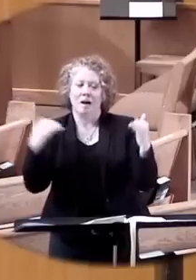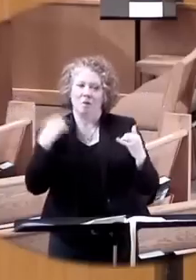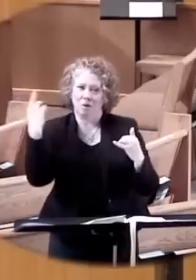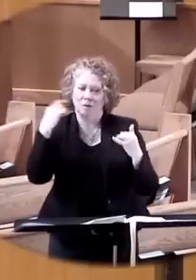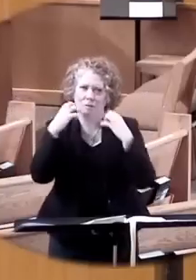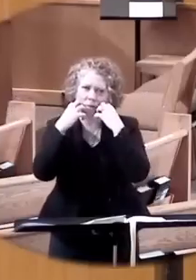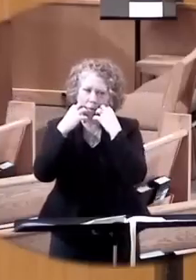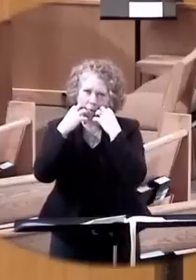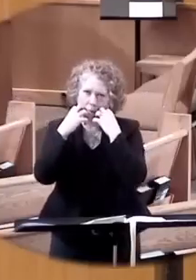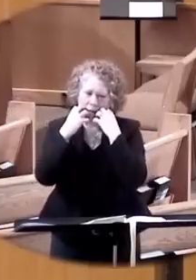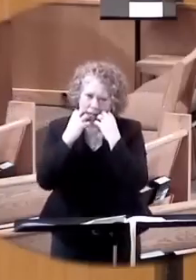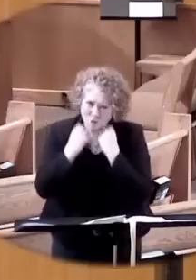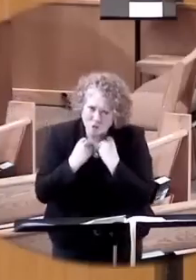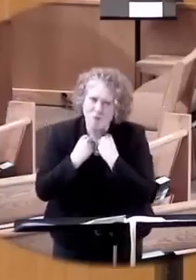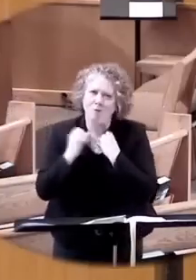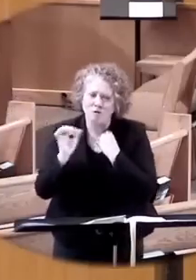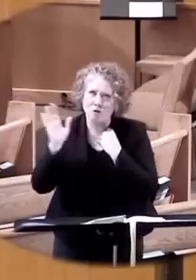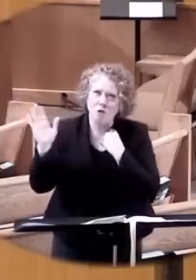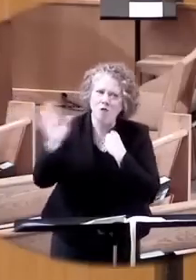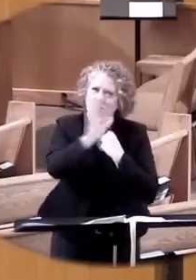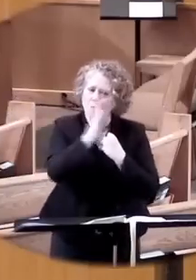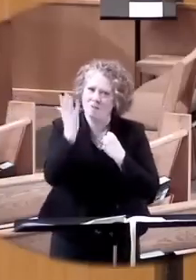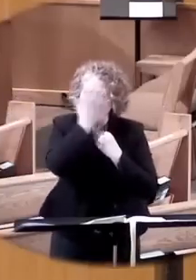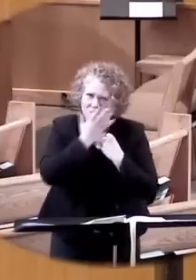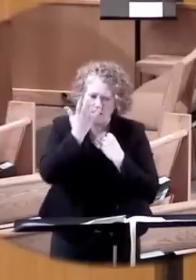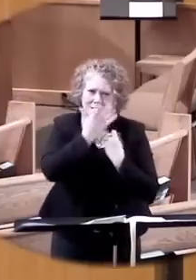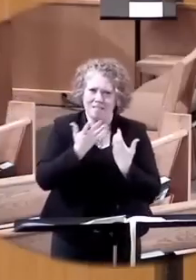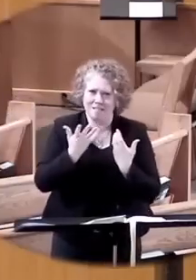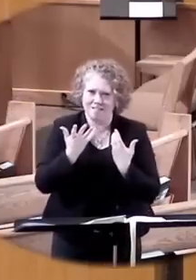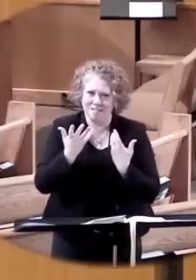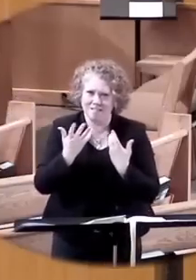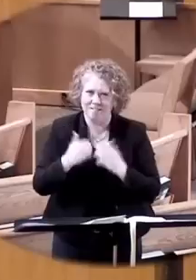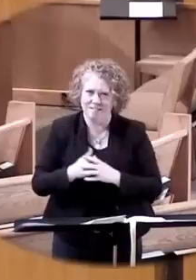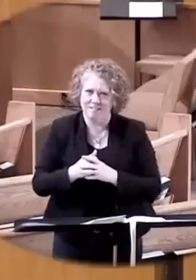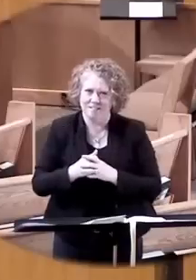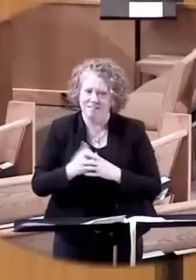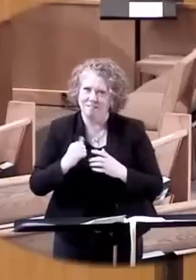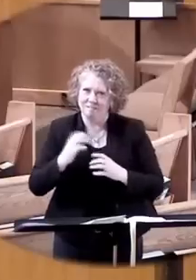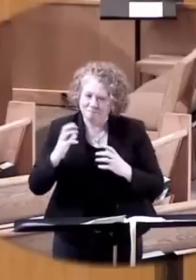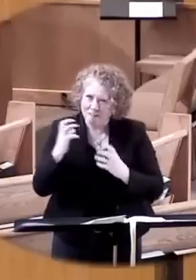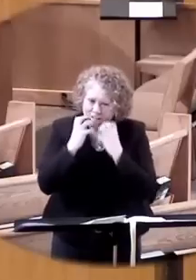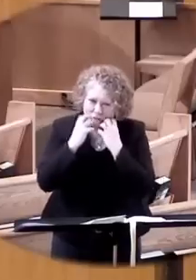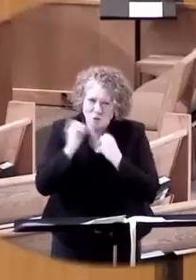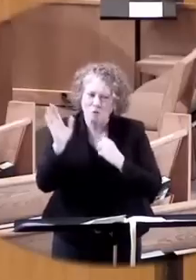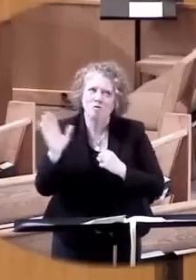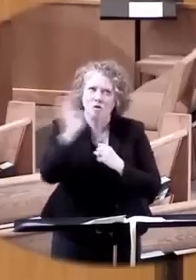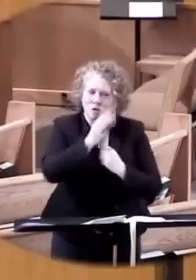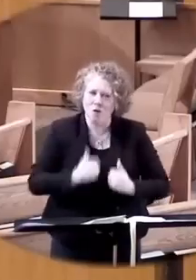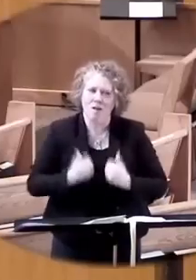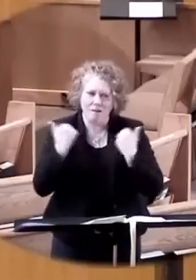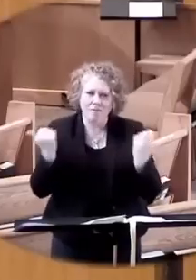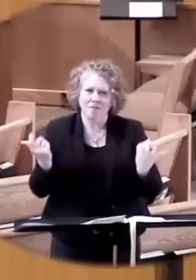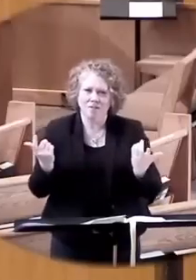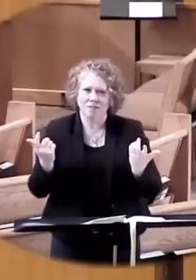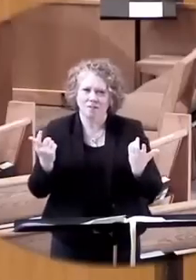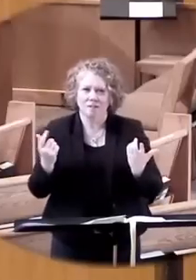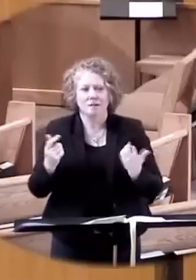another in our thoughts, we continue to use God's gift of imagination that you are